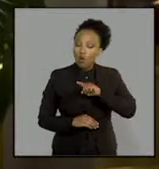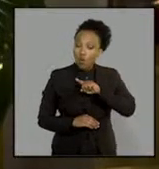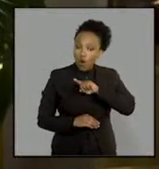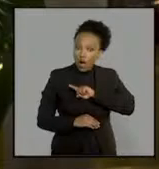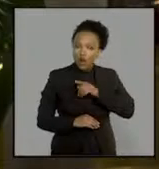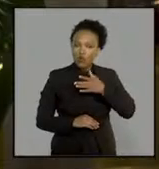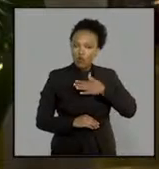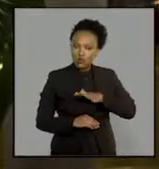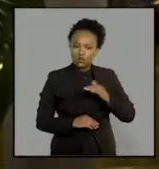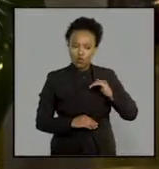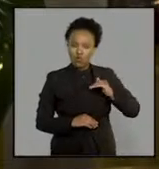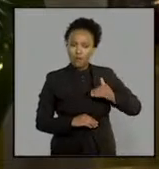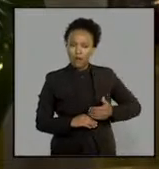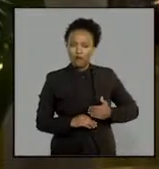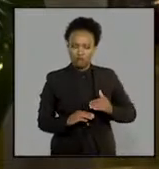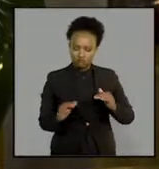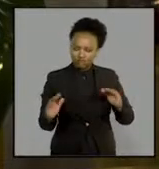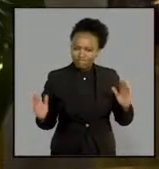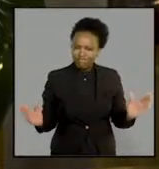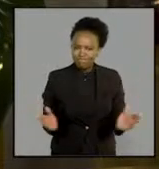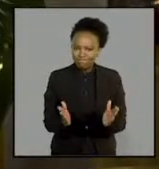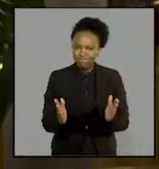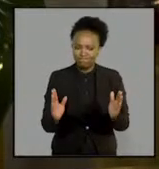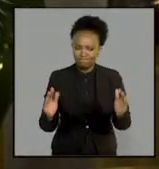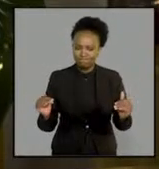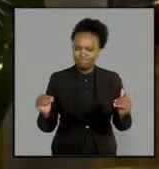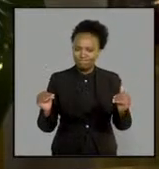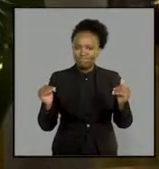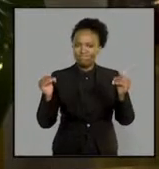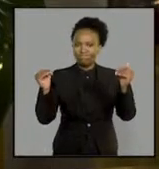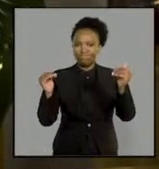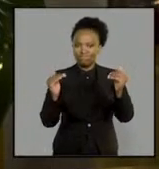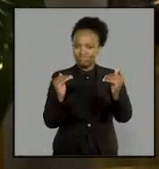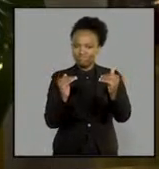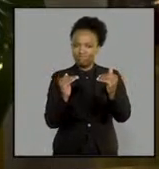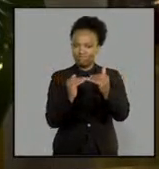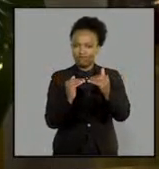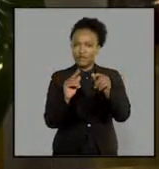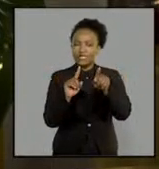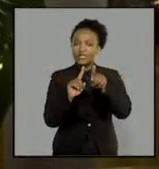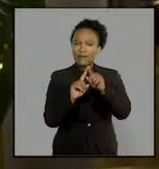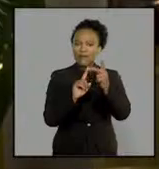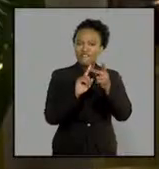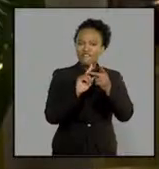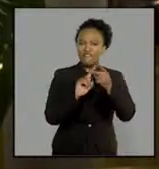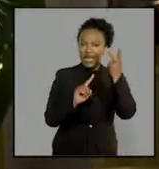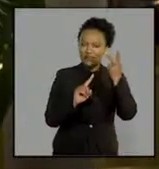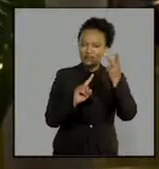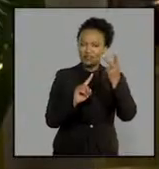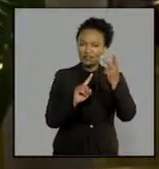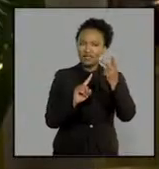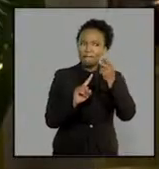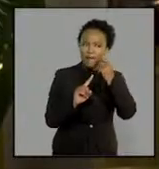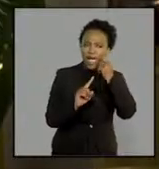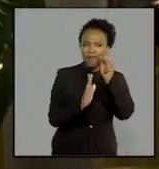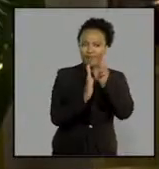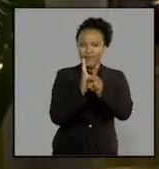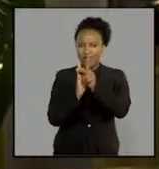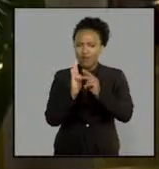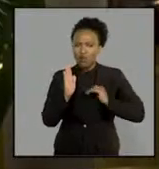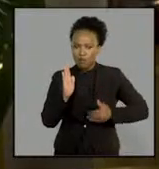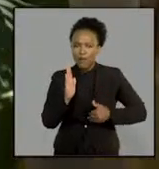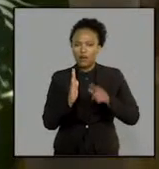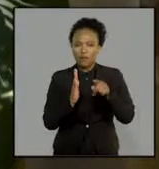is aimed at promoting women's equality and sustaining the fight against gender-based violence